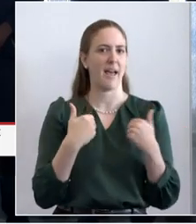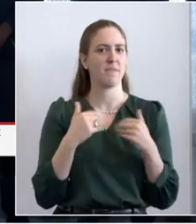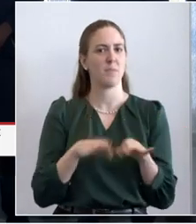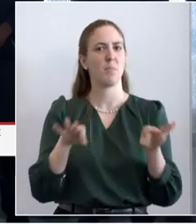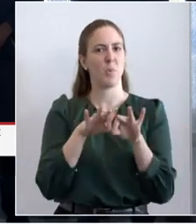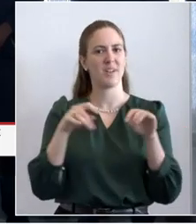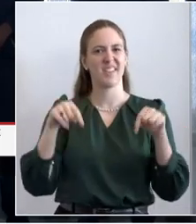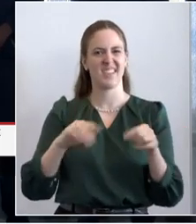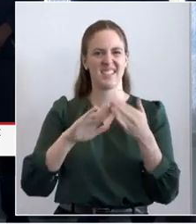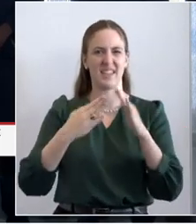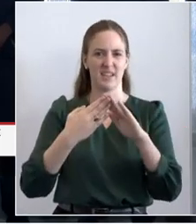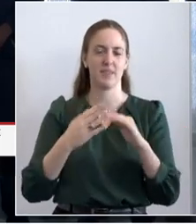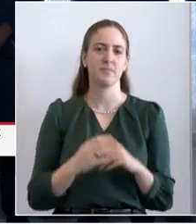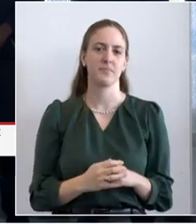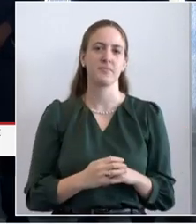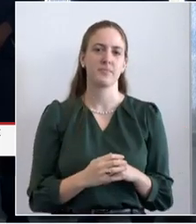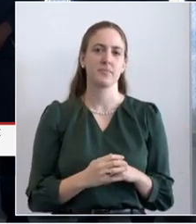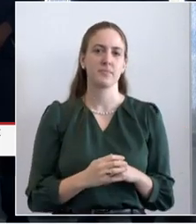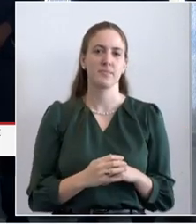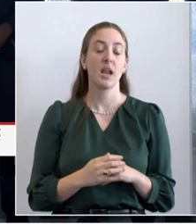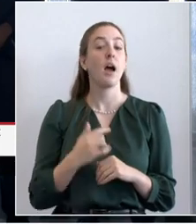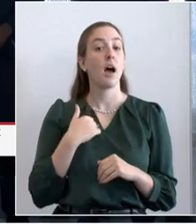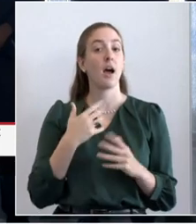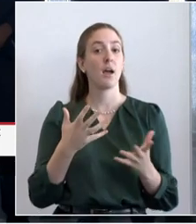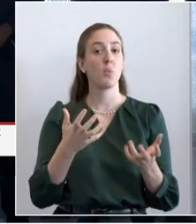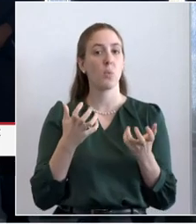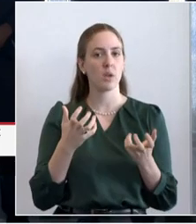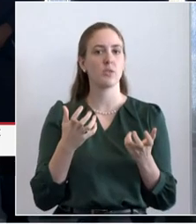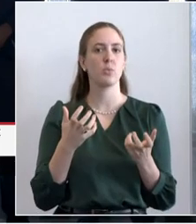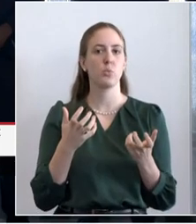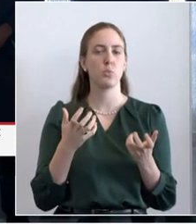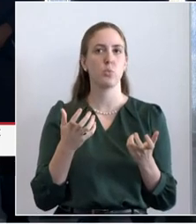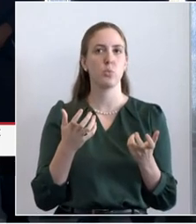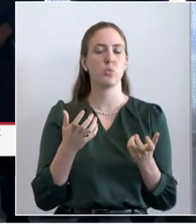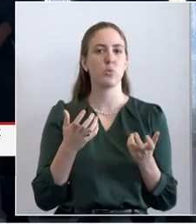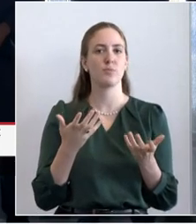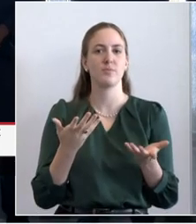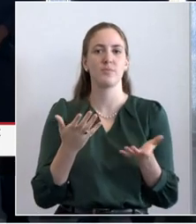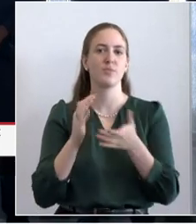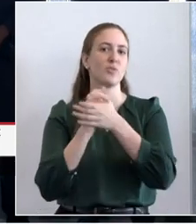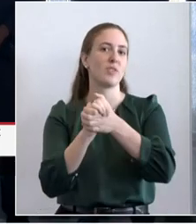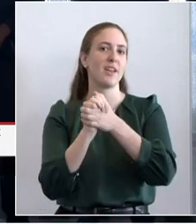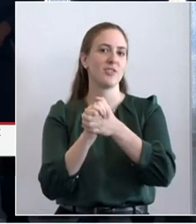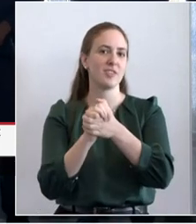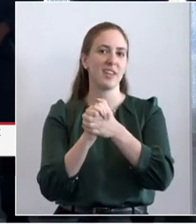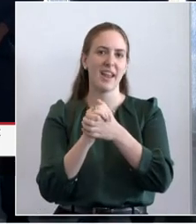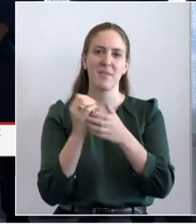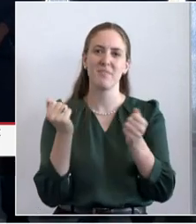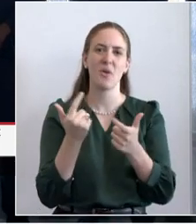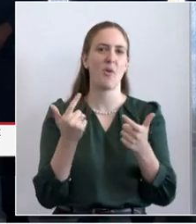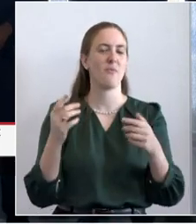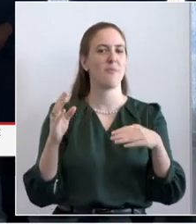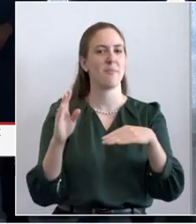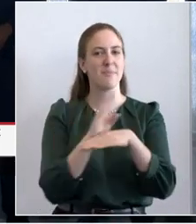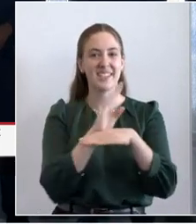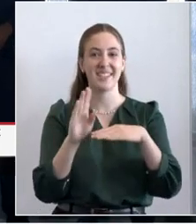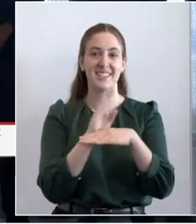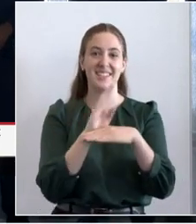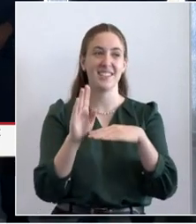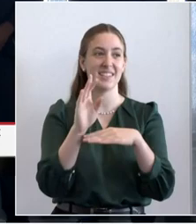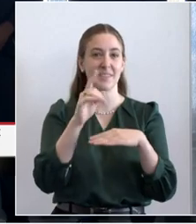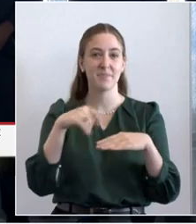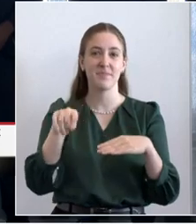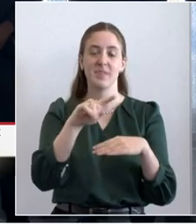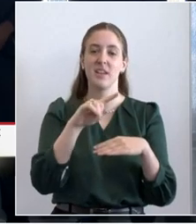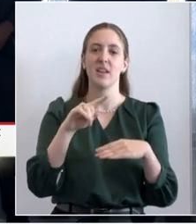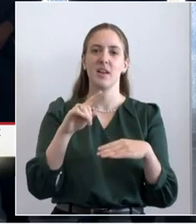important. And so I just want to congratulate all of the businesses who have